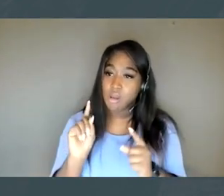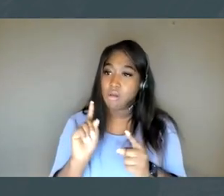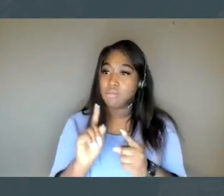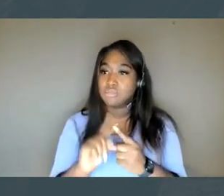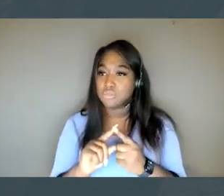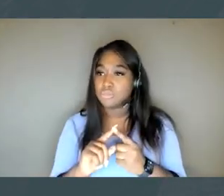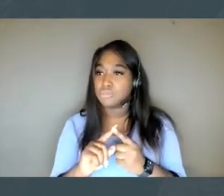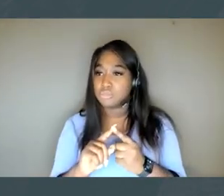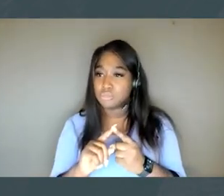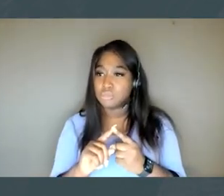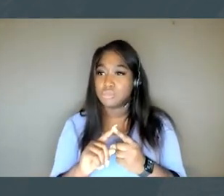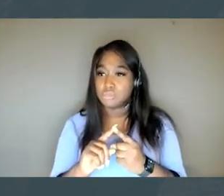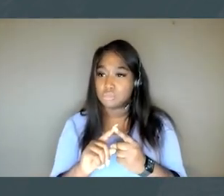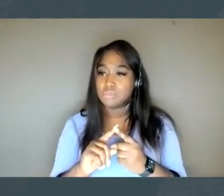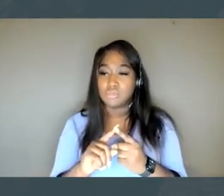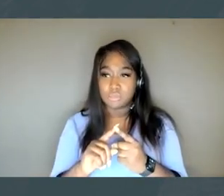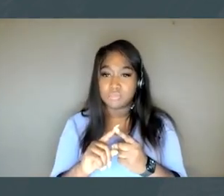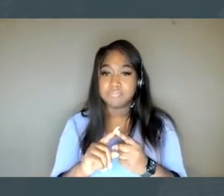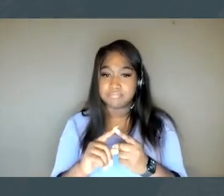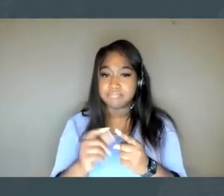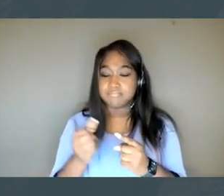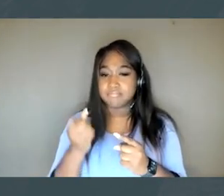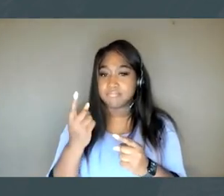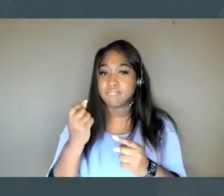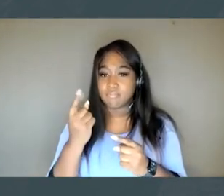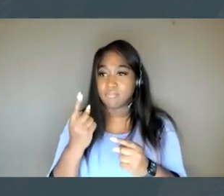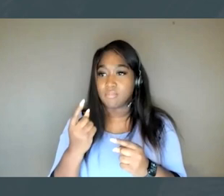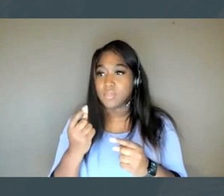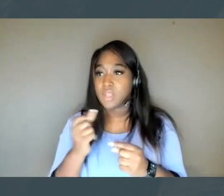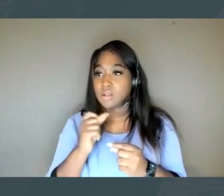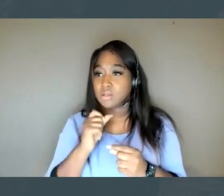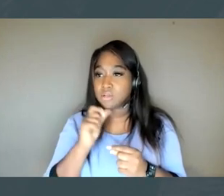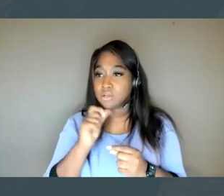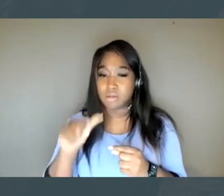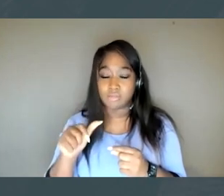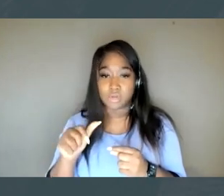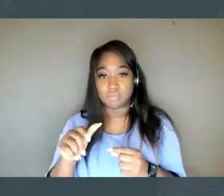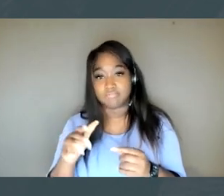some might say to kind of, you know, decolonize the episteme.